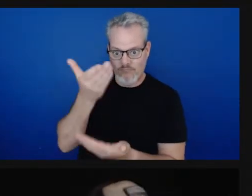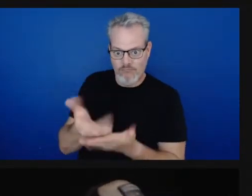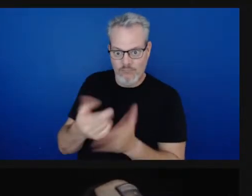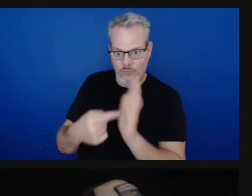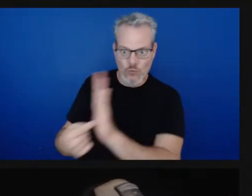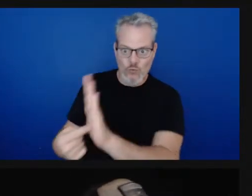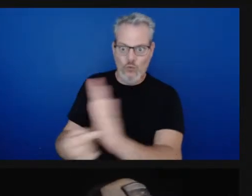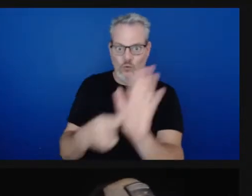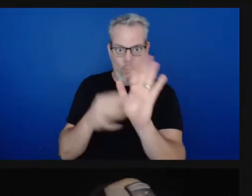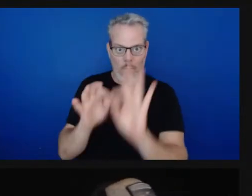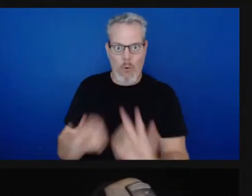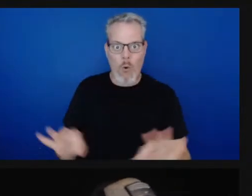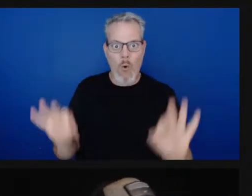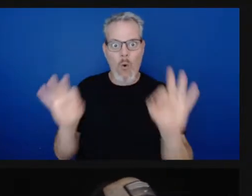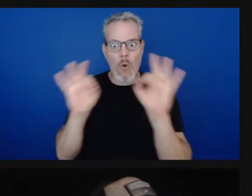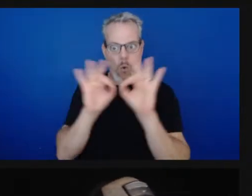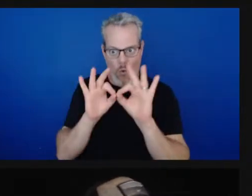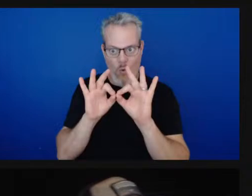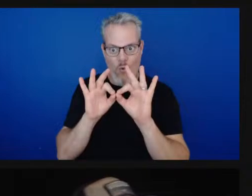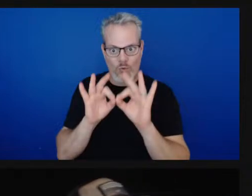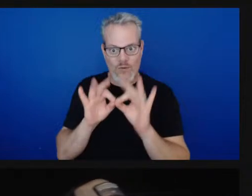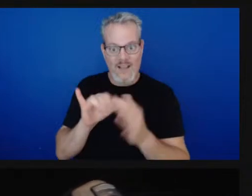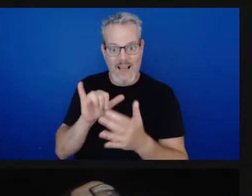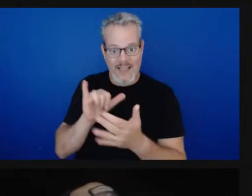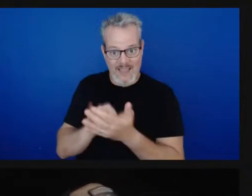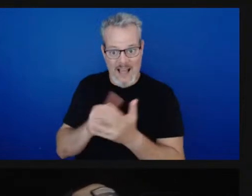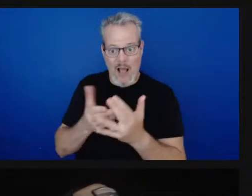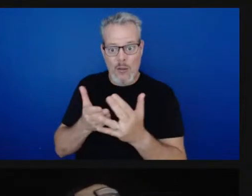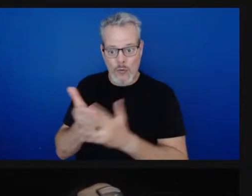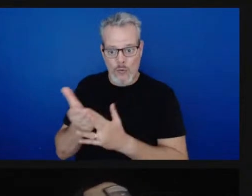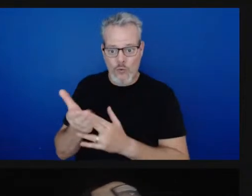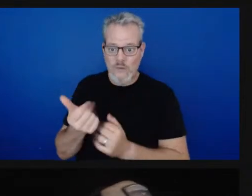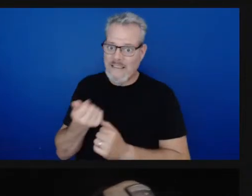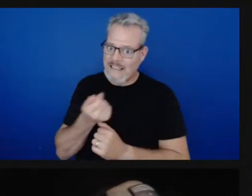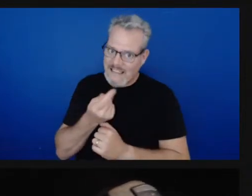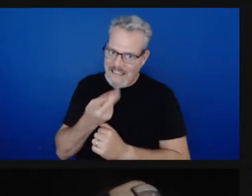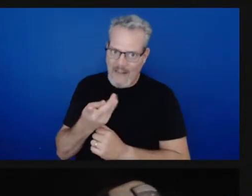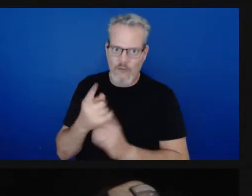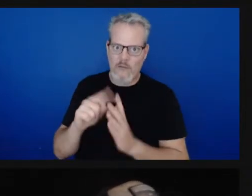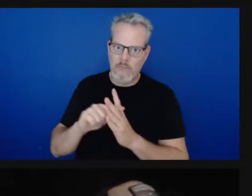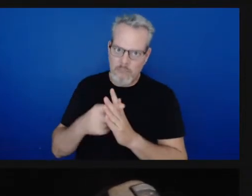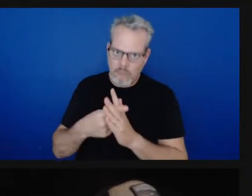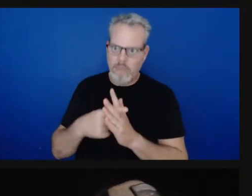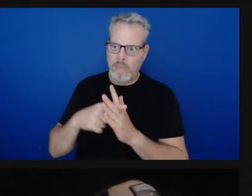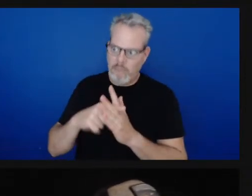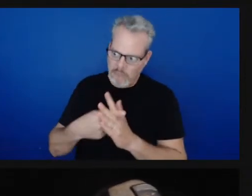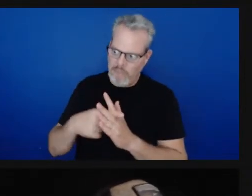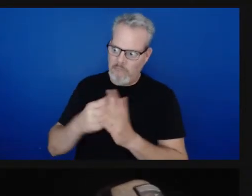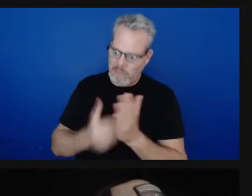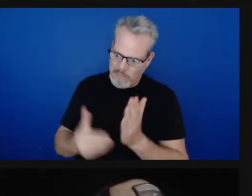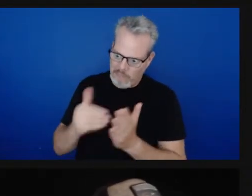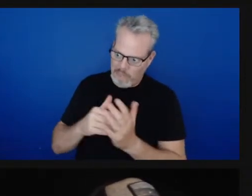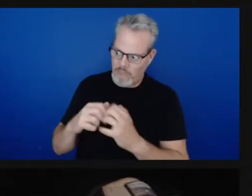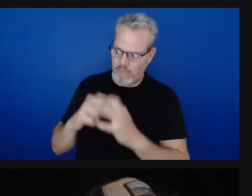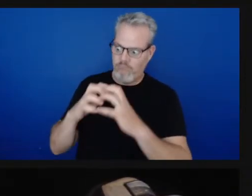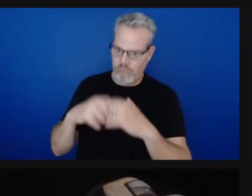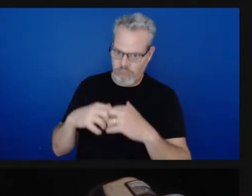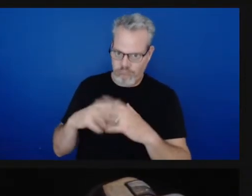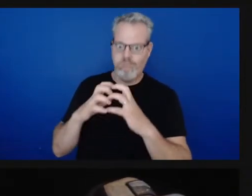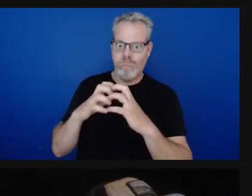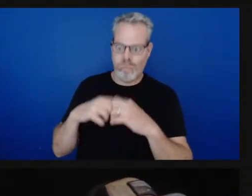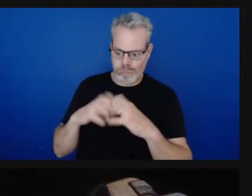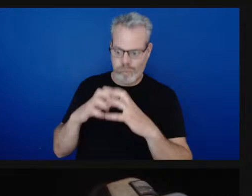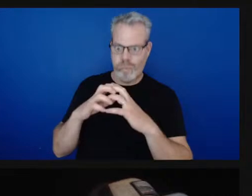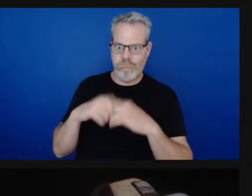important that was. And that, through several fits and starts, has eventually led us to where we are today. And so I